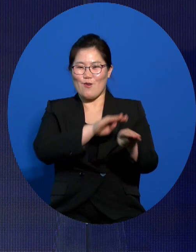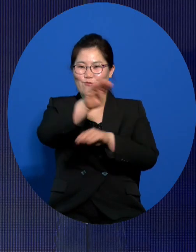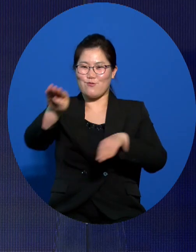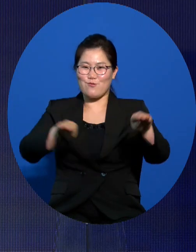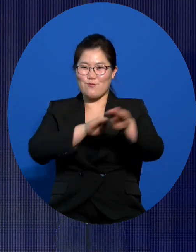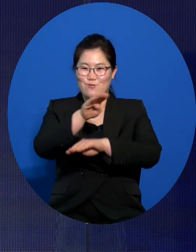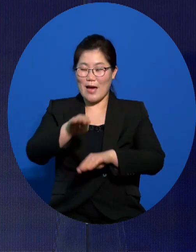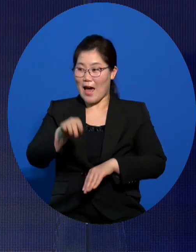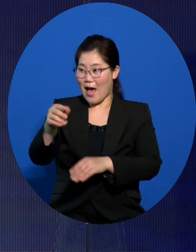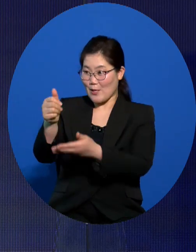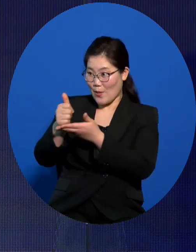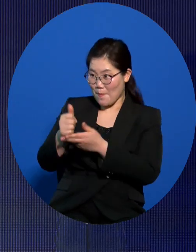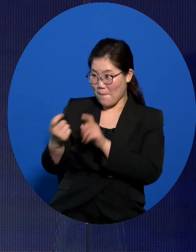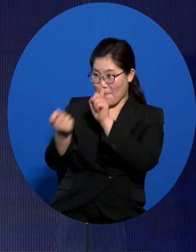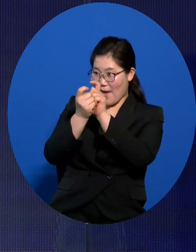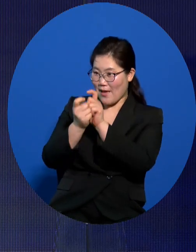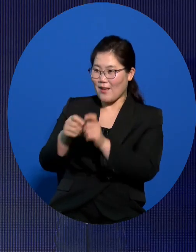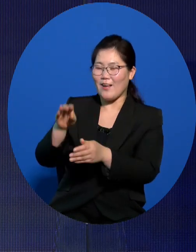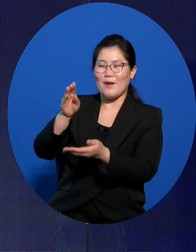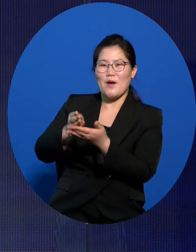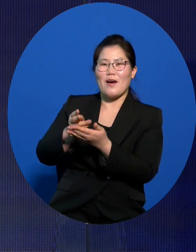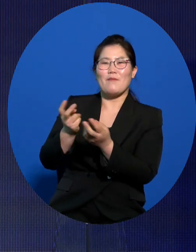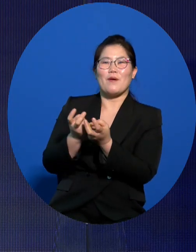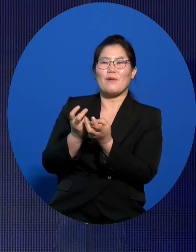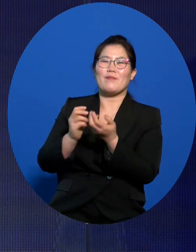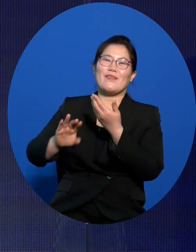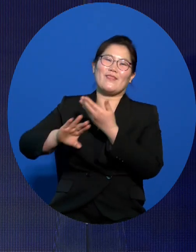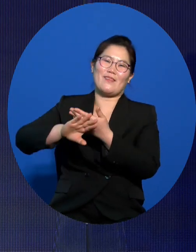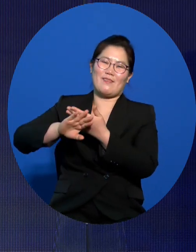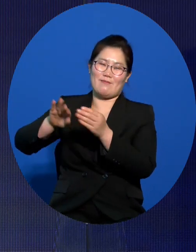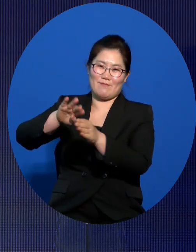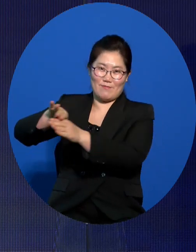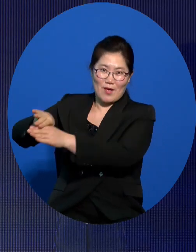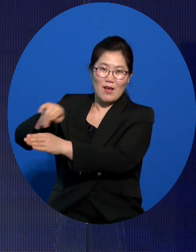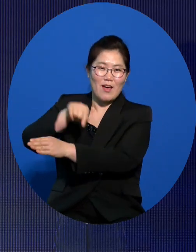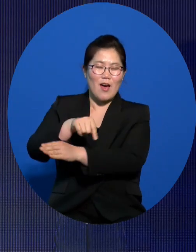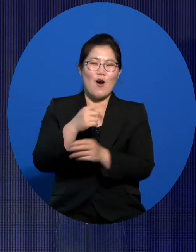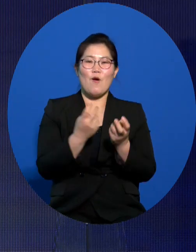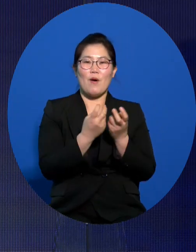And so through applications,